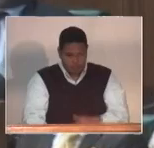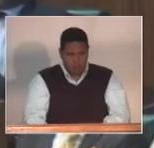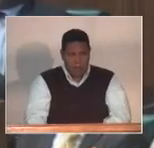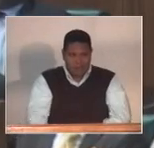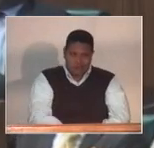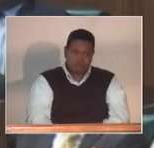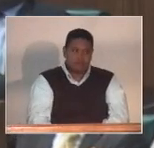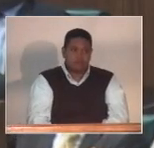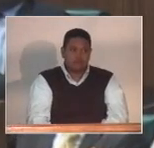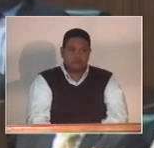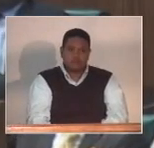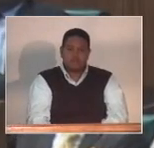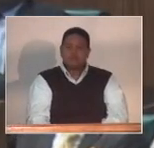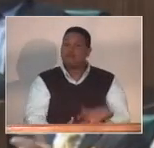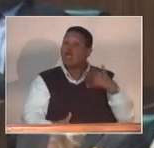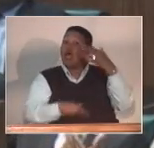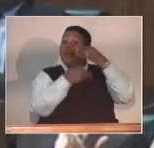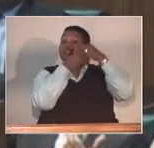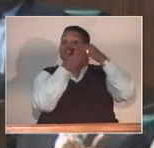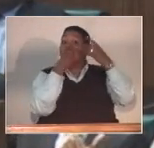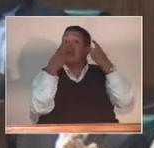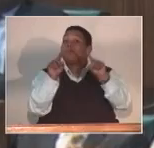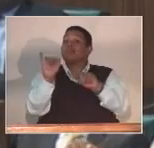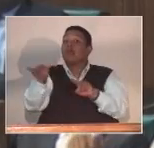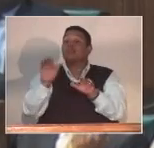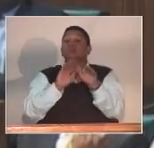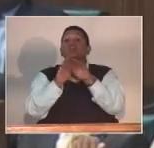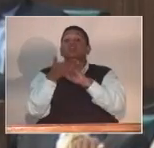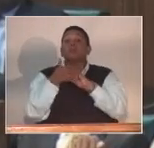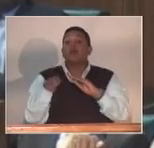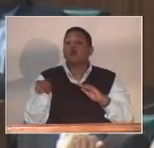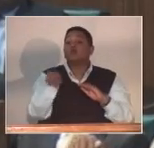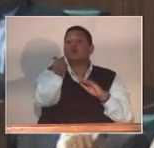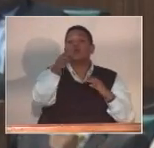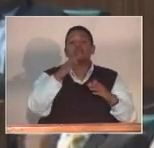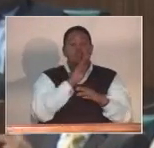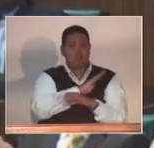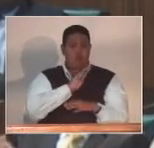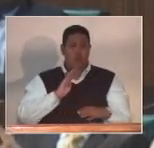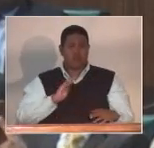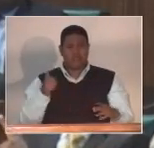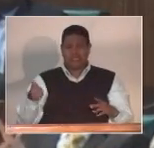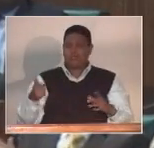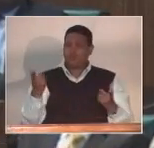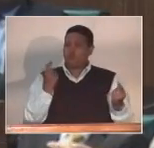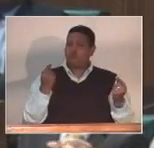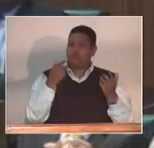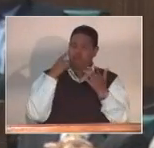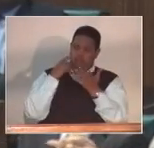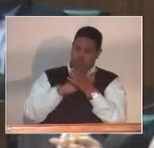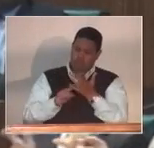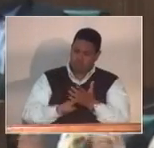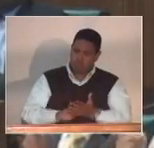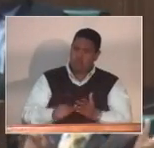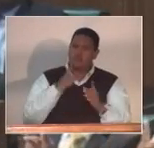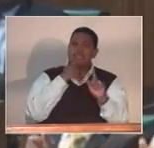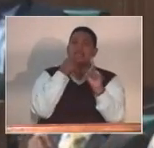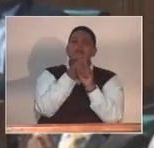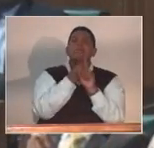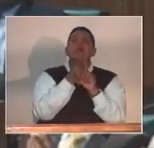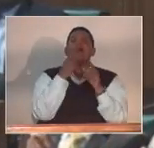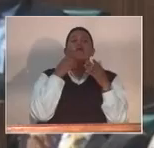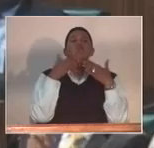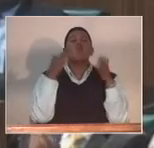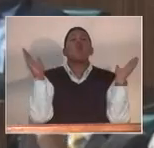month. Additionally, Mr. Speaker, the Jamaica Tourist Board is doing a study on the effects of